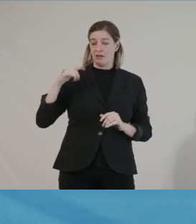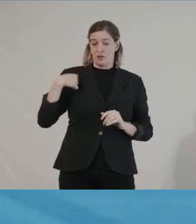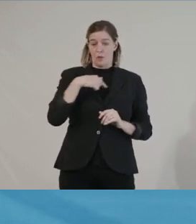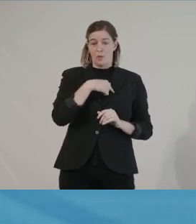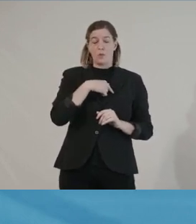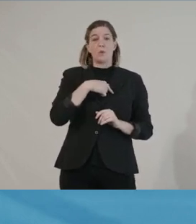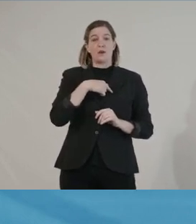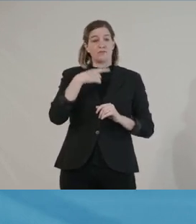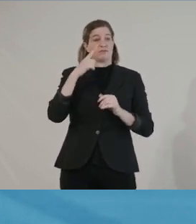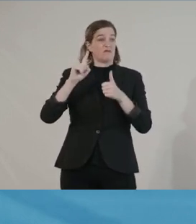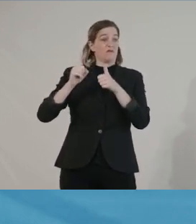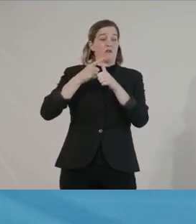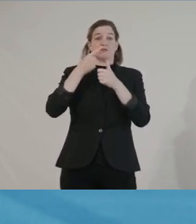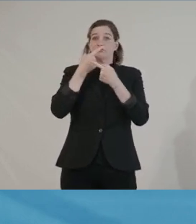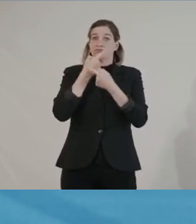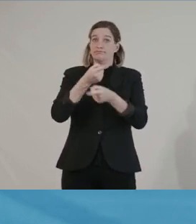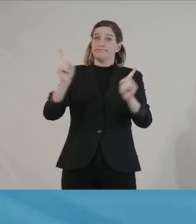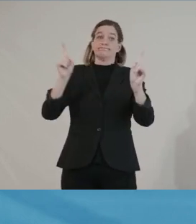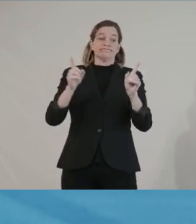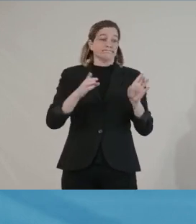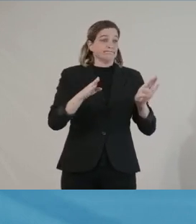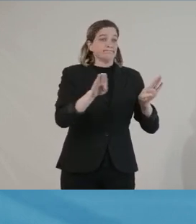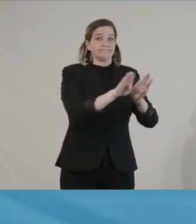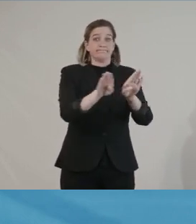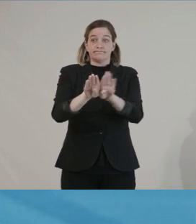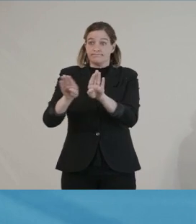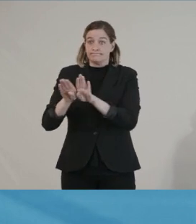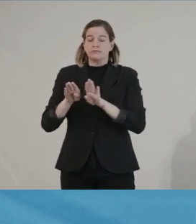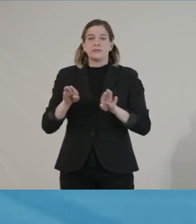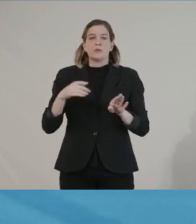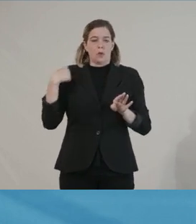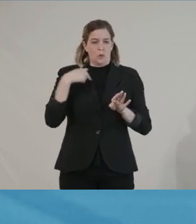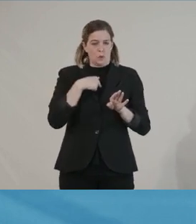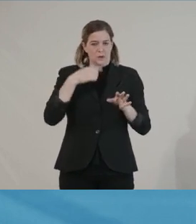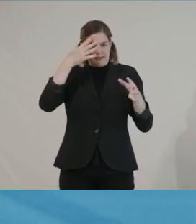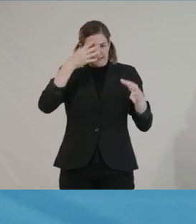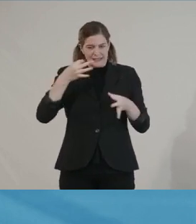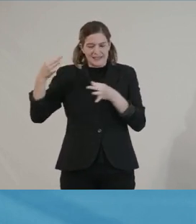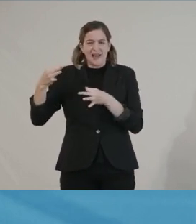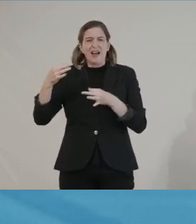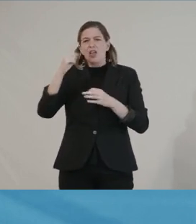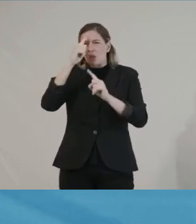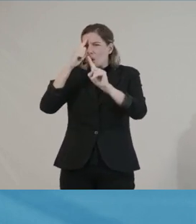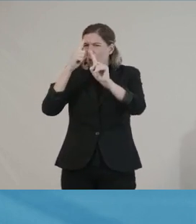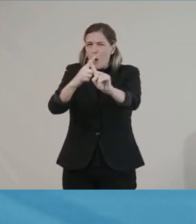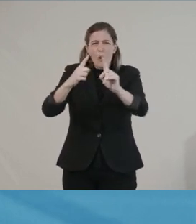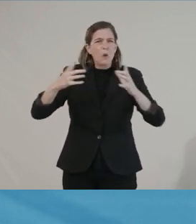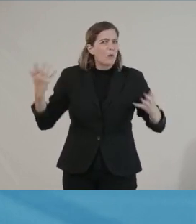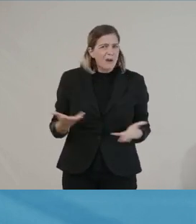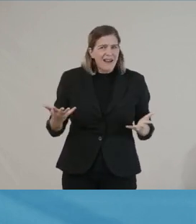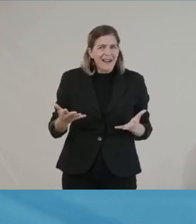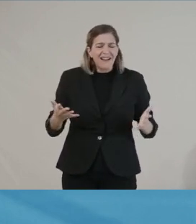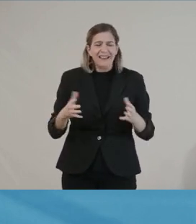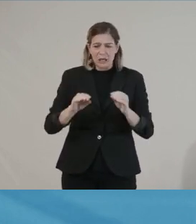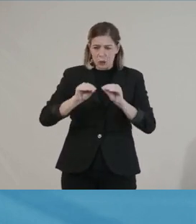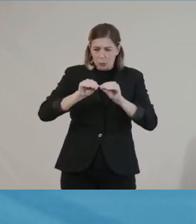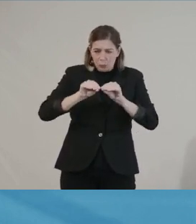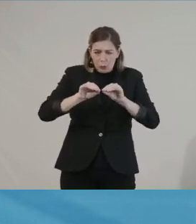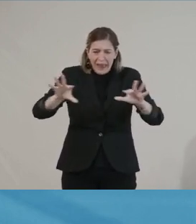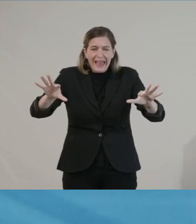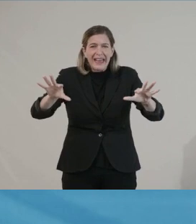closings, when these decisions were being made, it was to slow the spread, to make sure that we had